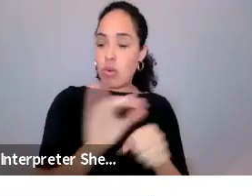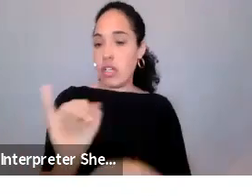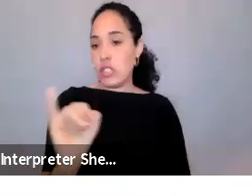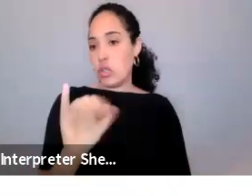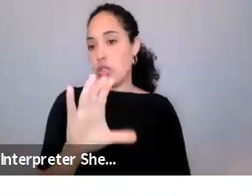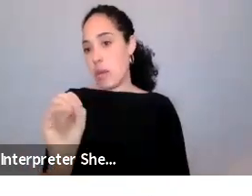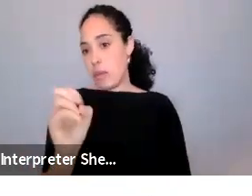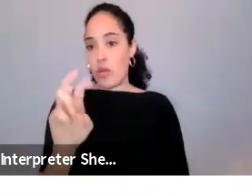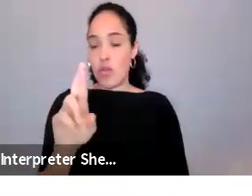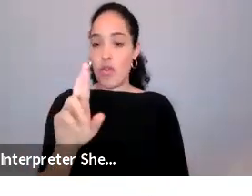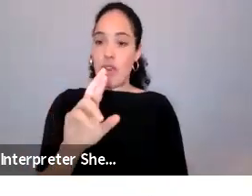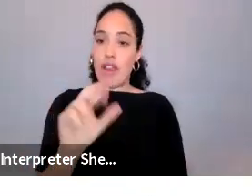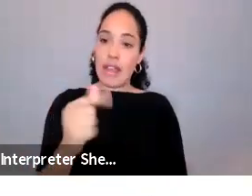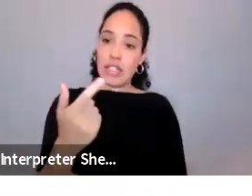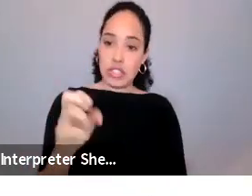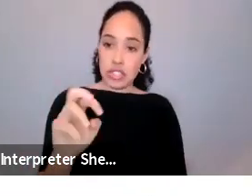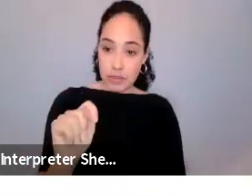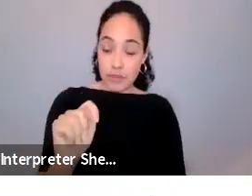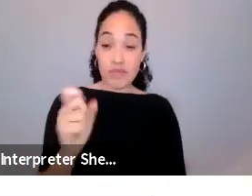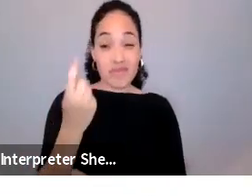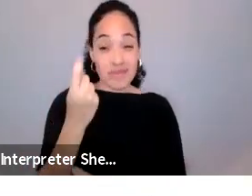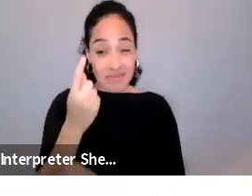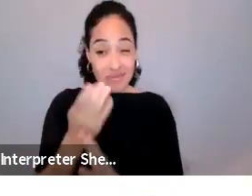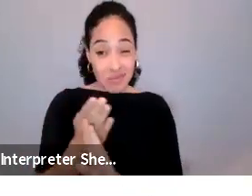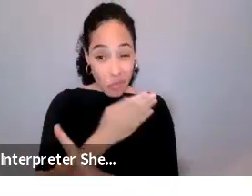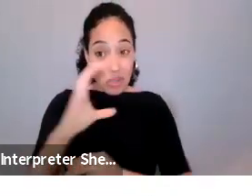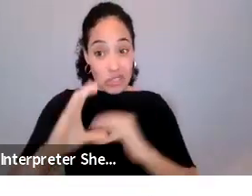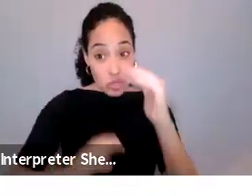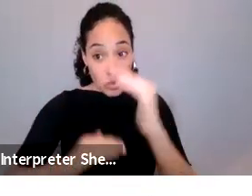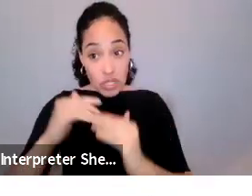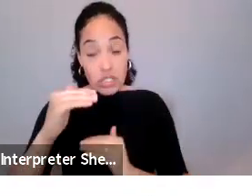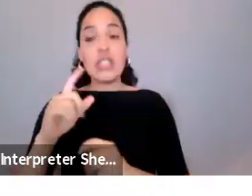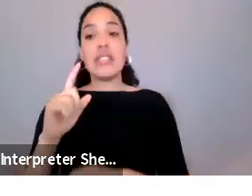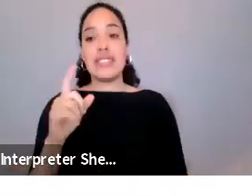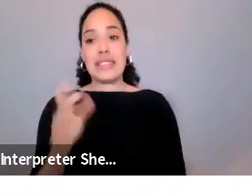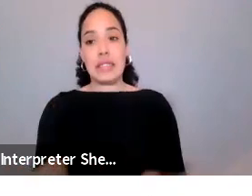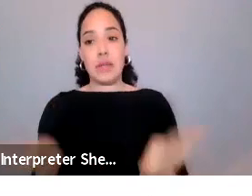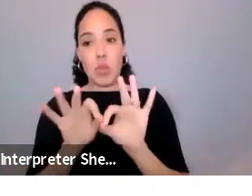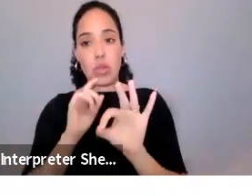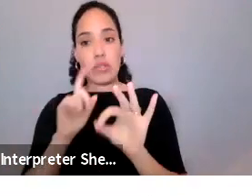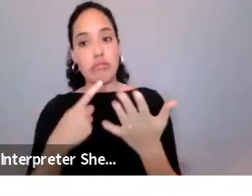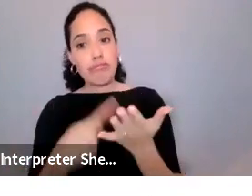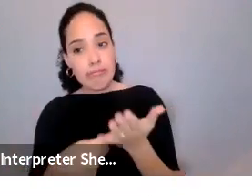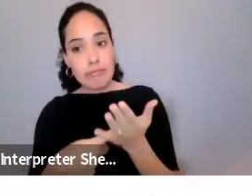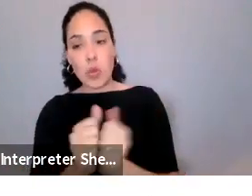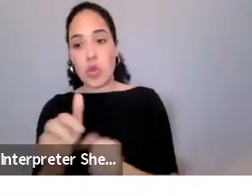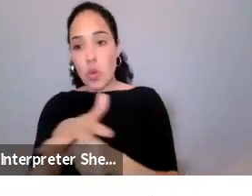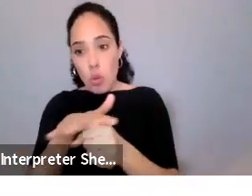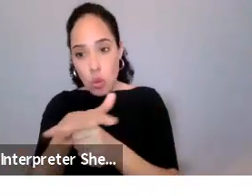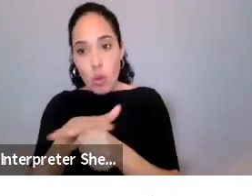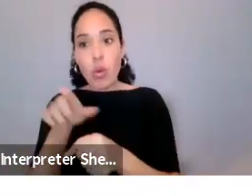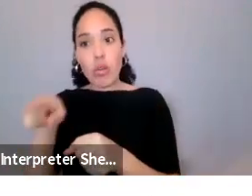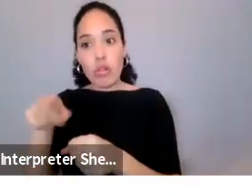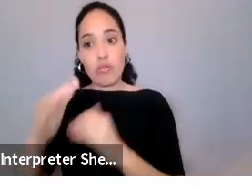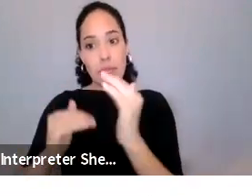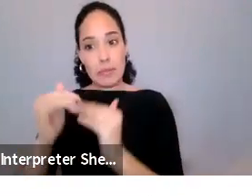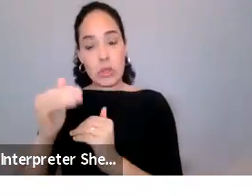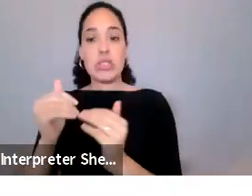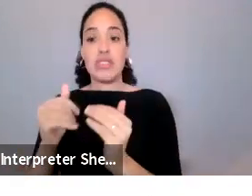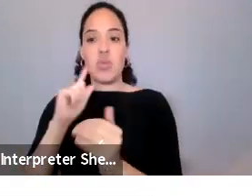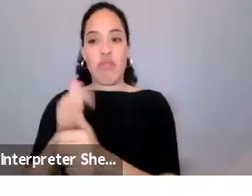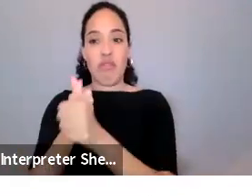Remember, prior to starting any construction, it is important to consult your local building department and floodplain administrator to ensure that you follow all local,